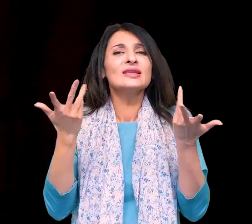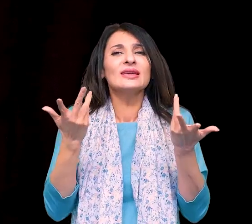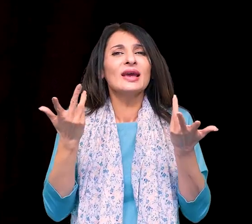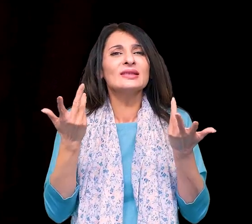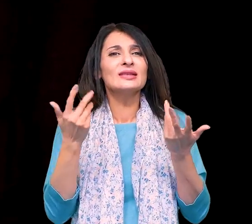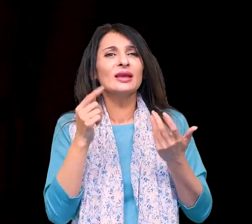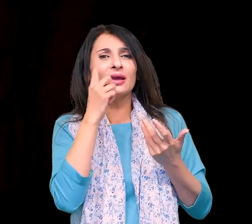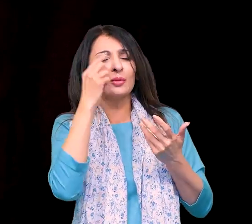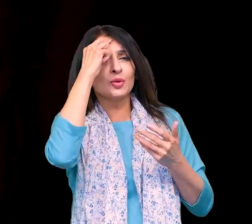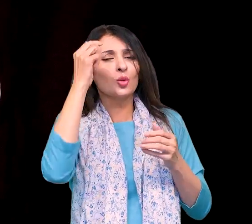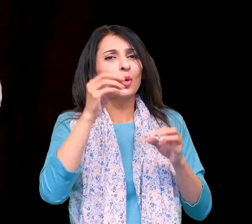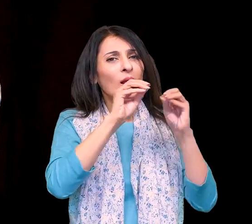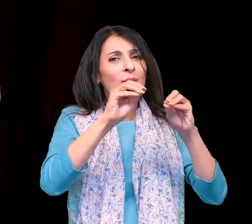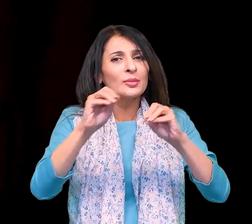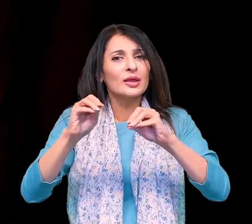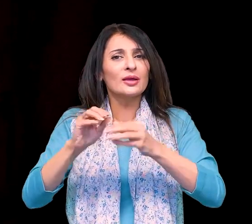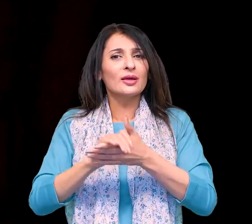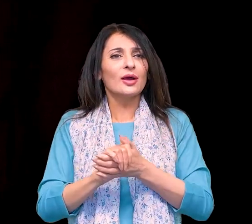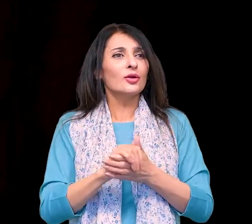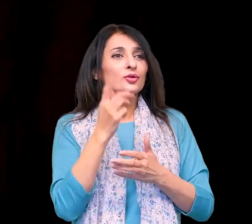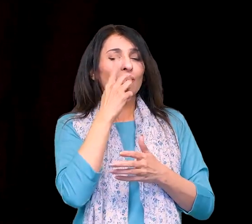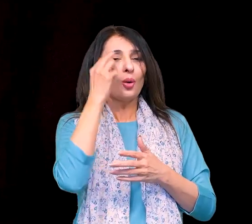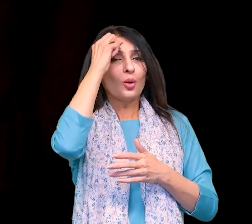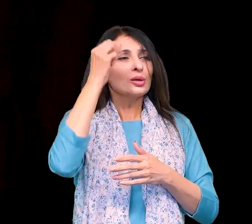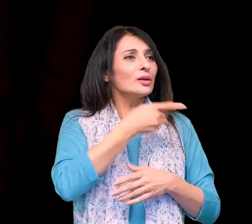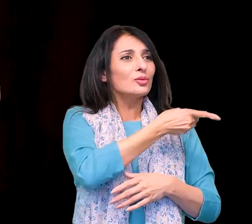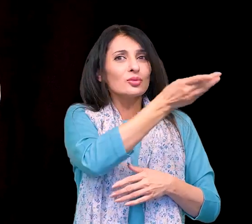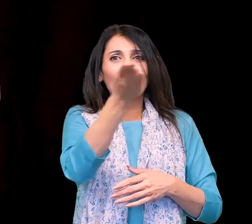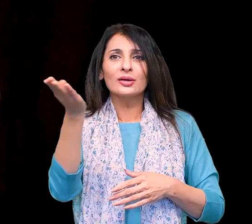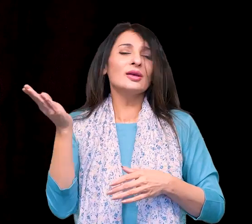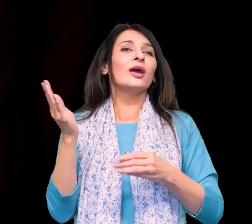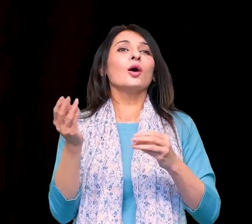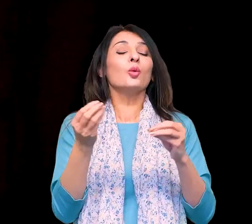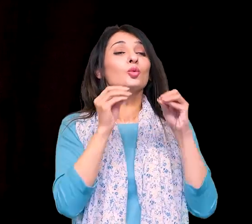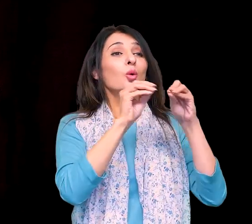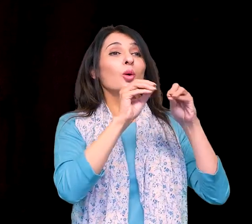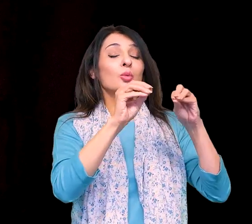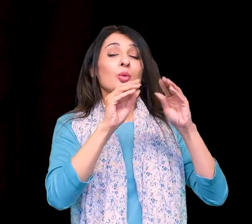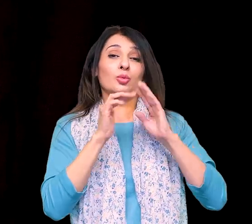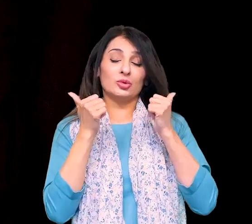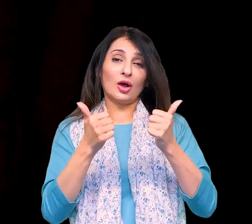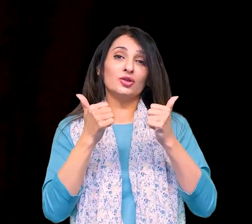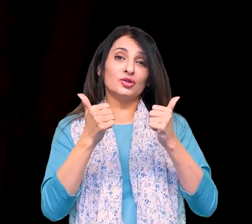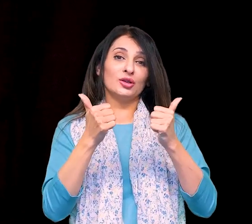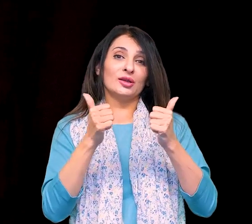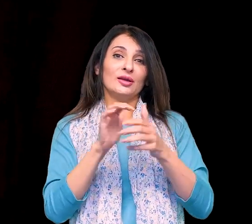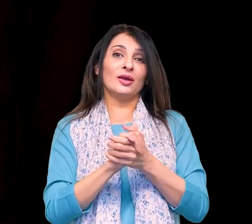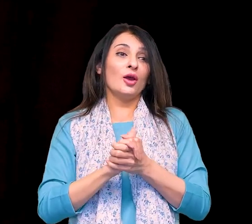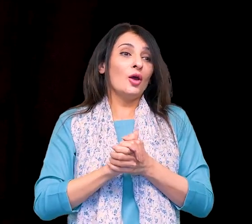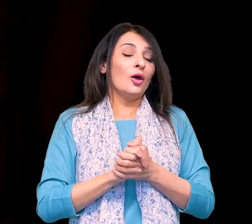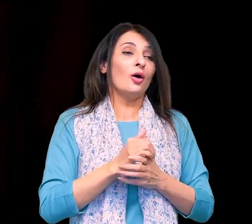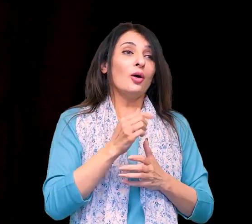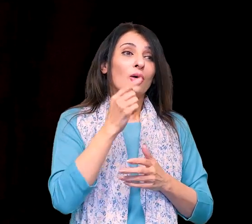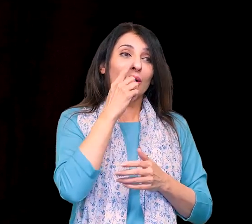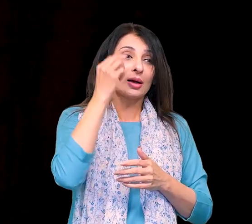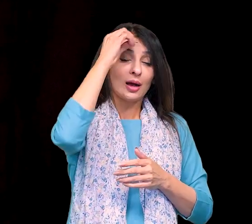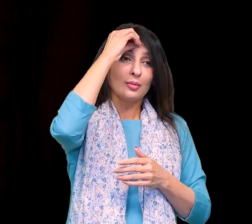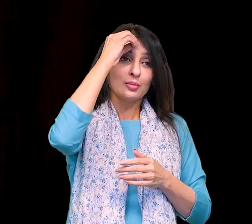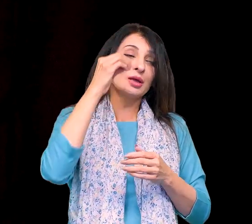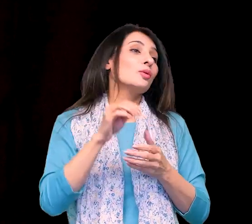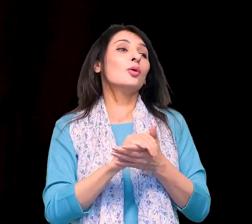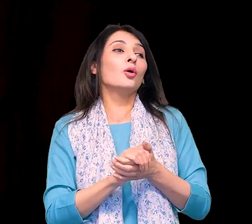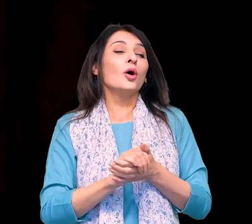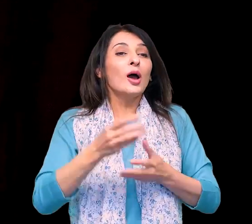really feel like doing it since the cost is high, since you're taking time away from children who probably need a lot of your